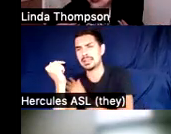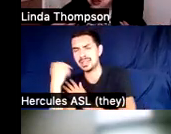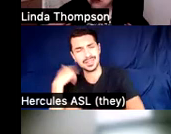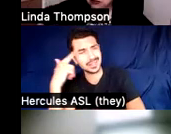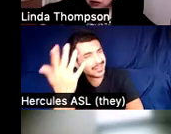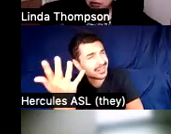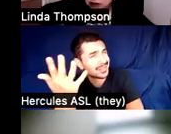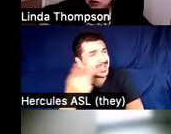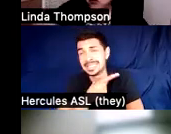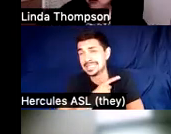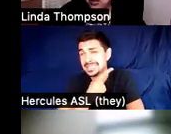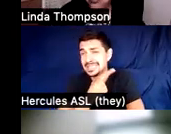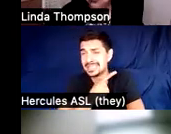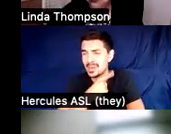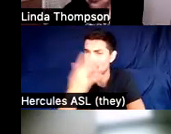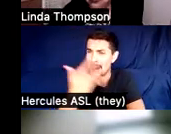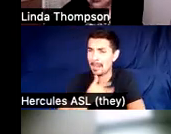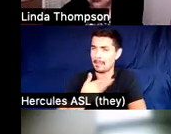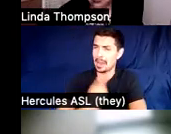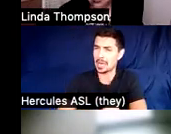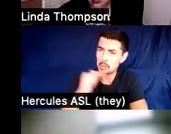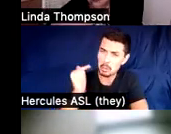something that was making my whole body hurt.